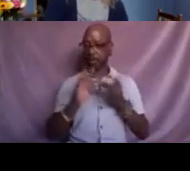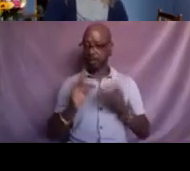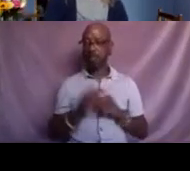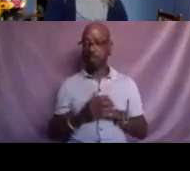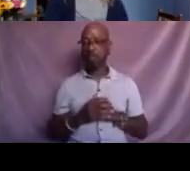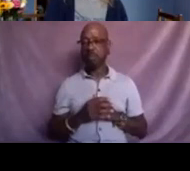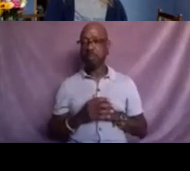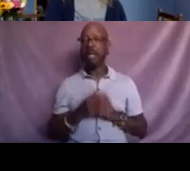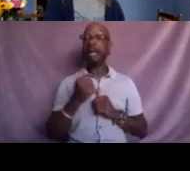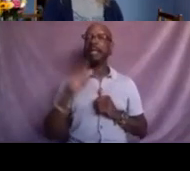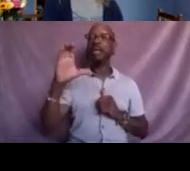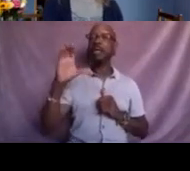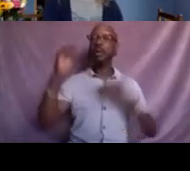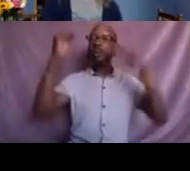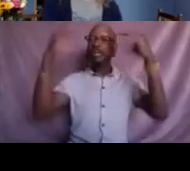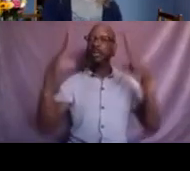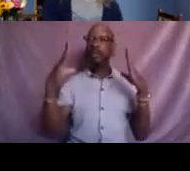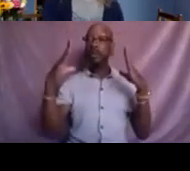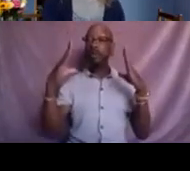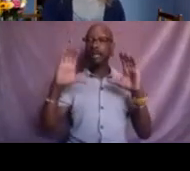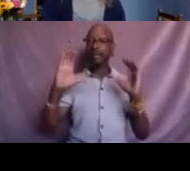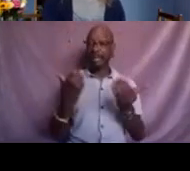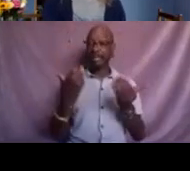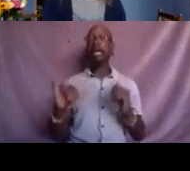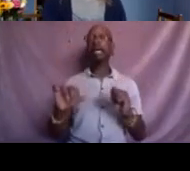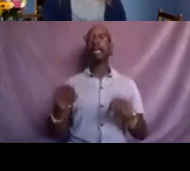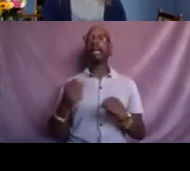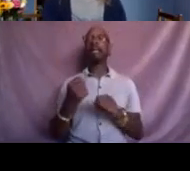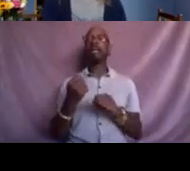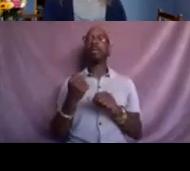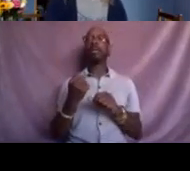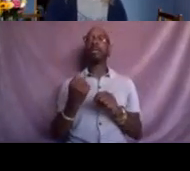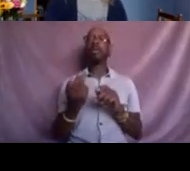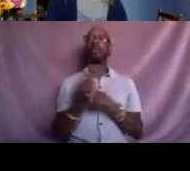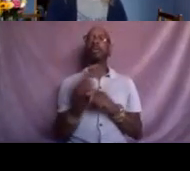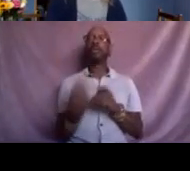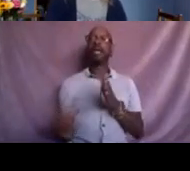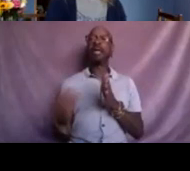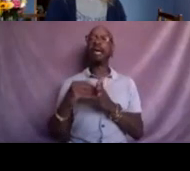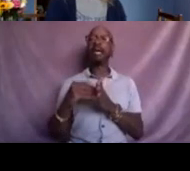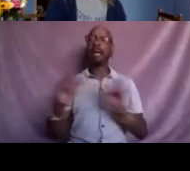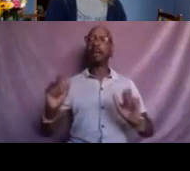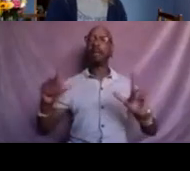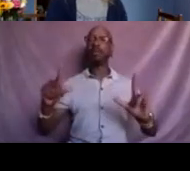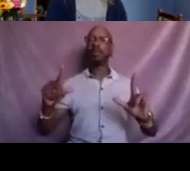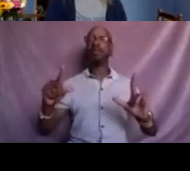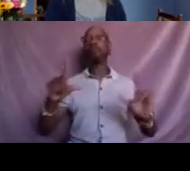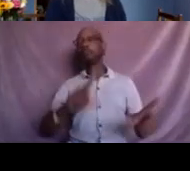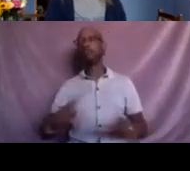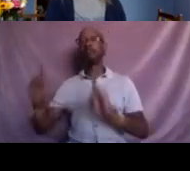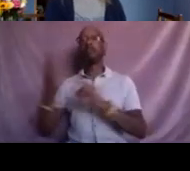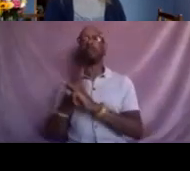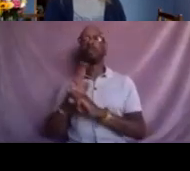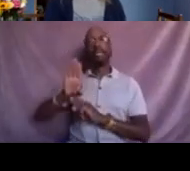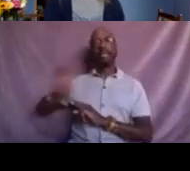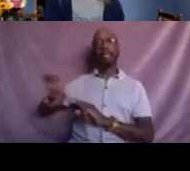any co-teacher in the class can also reuse posts from that class in another class they teach. So it's a really good